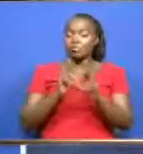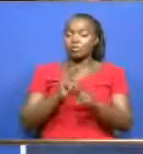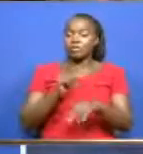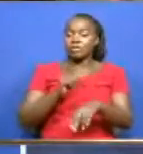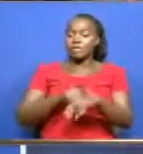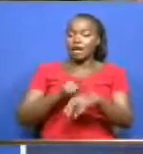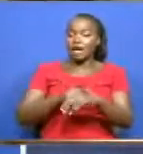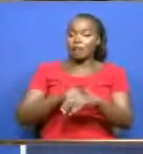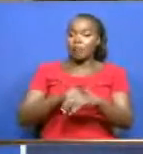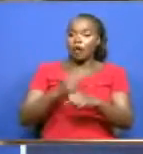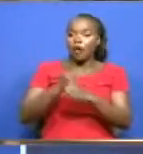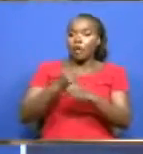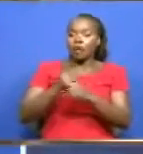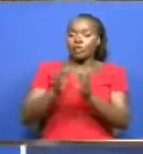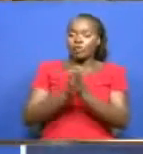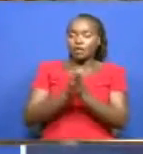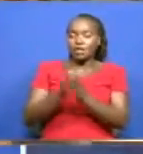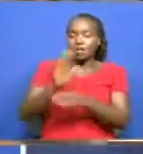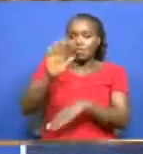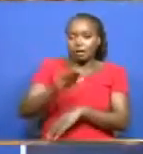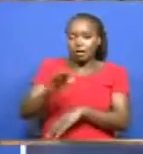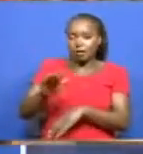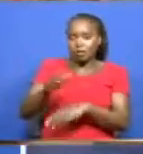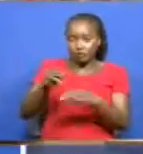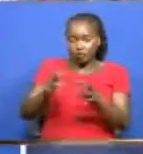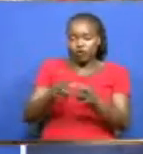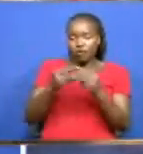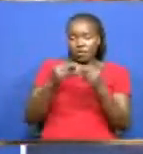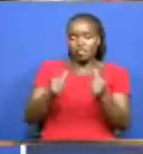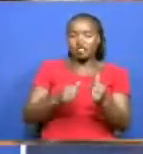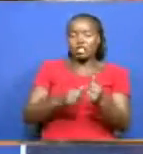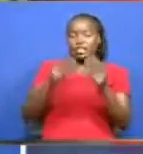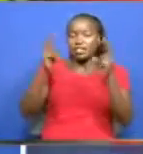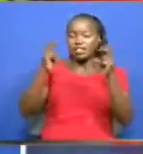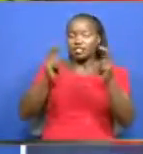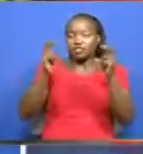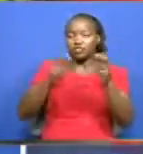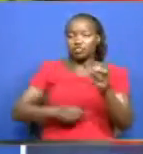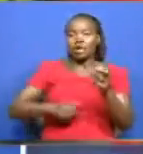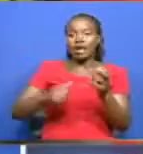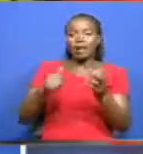on by parliament, would provide mechanism for addressing issues affecting Kenyans.